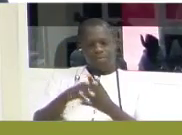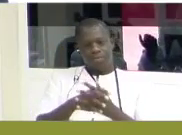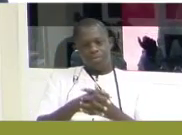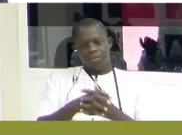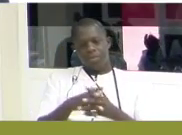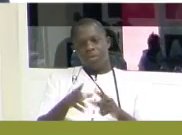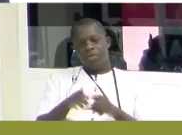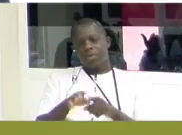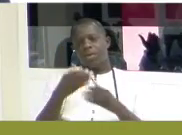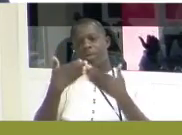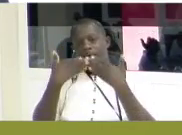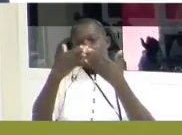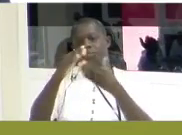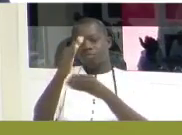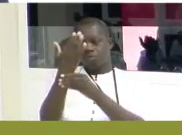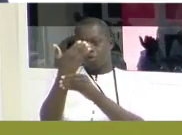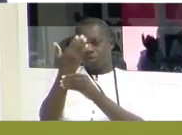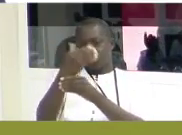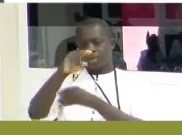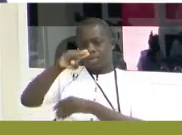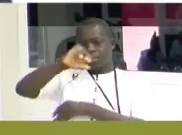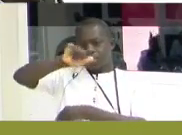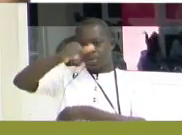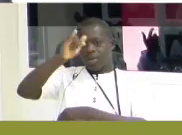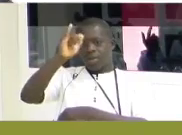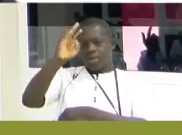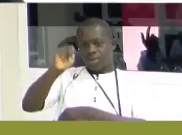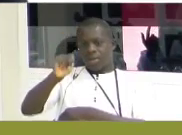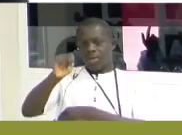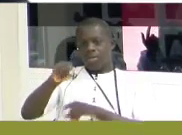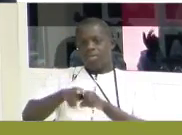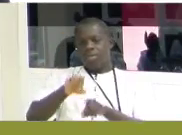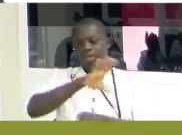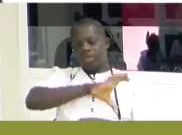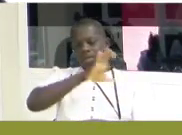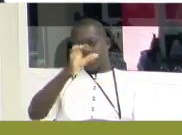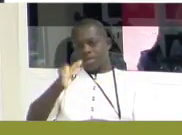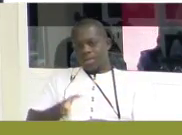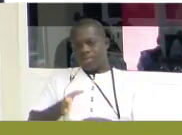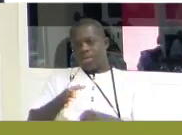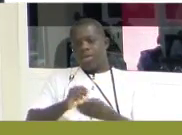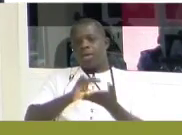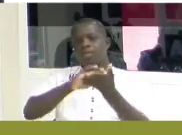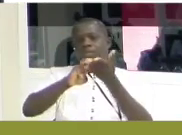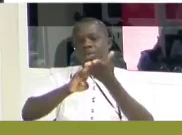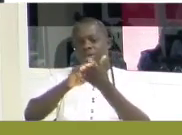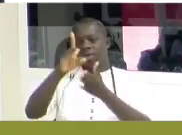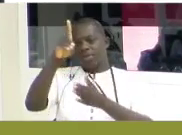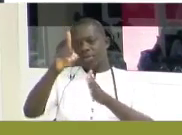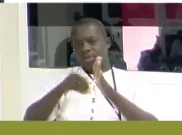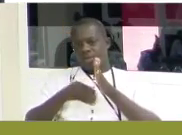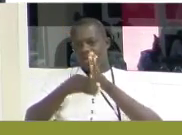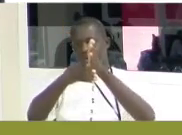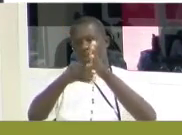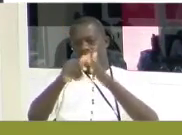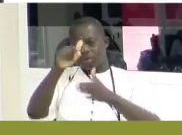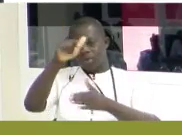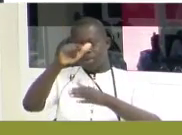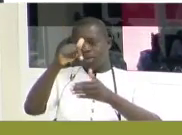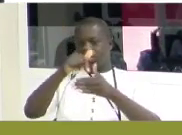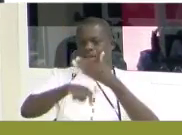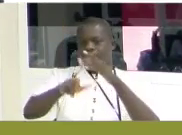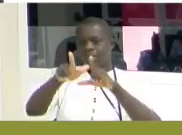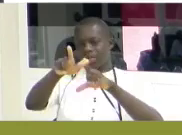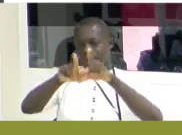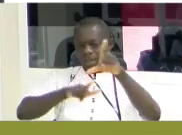Then I told Dr. Njai. Dr. Njai was the chief medical director and was my line supervisor. He was the head of the hospital, the